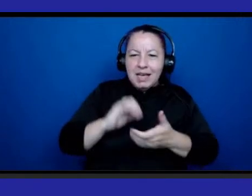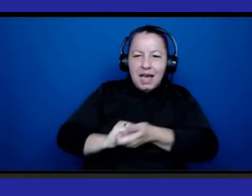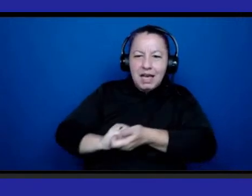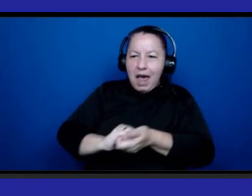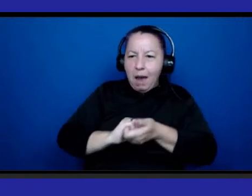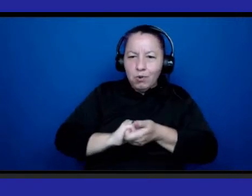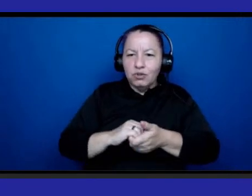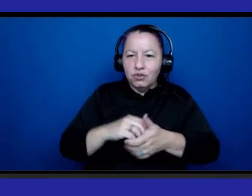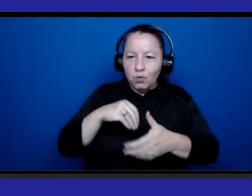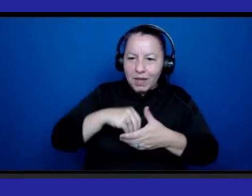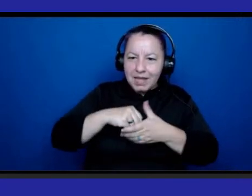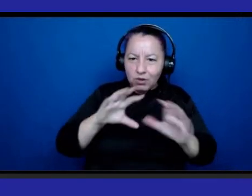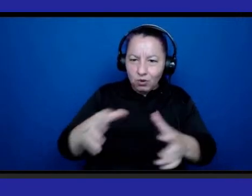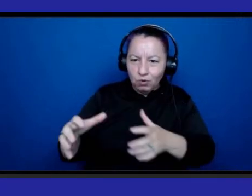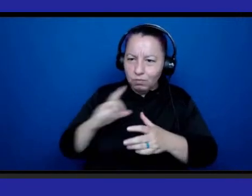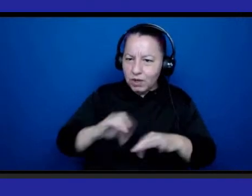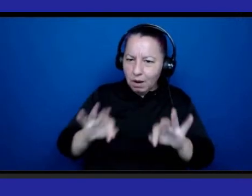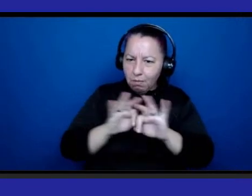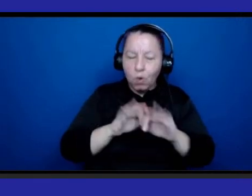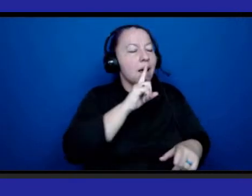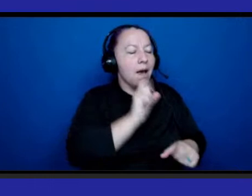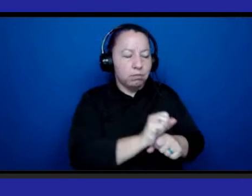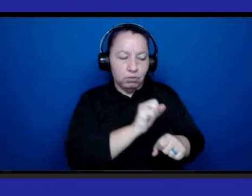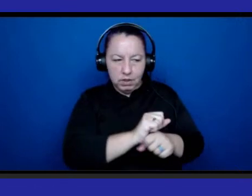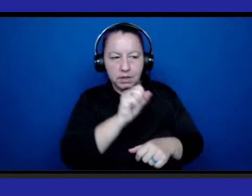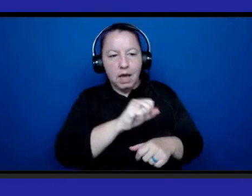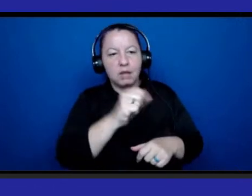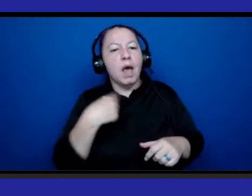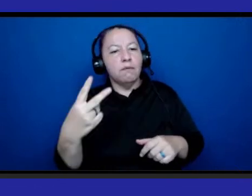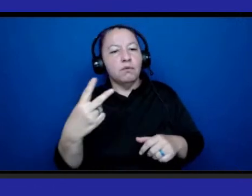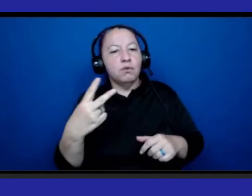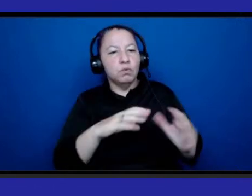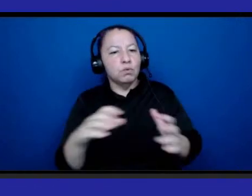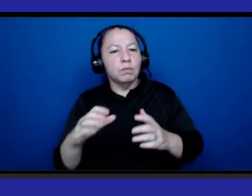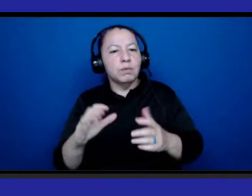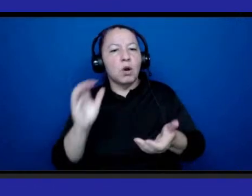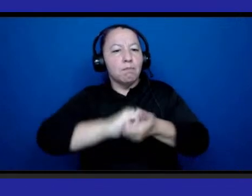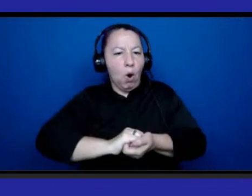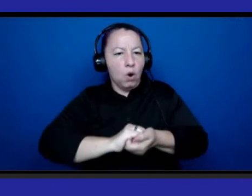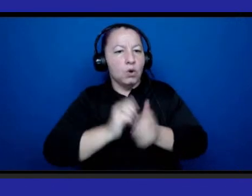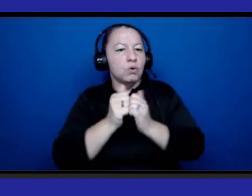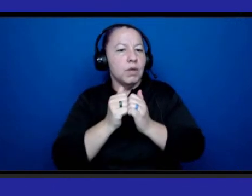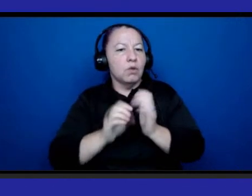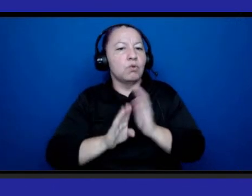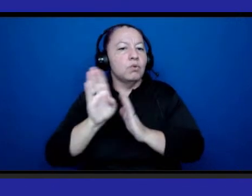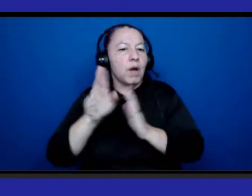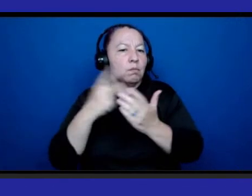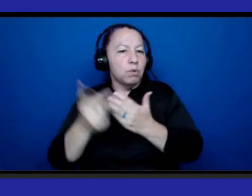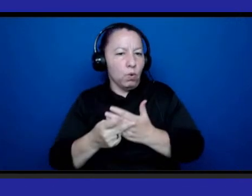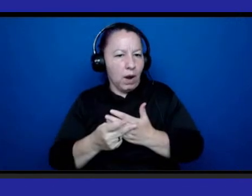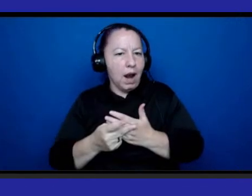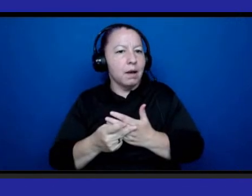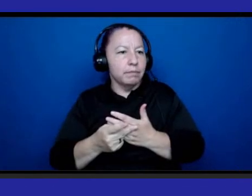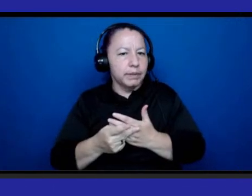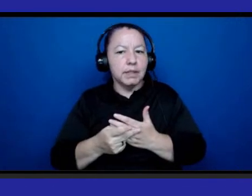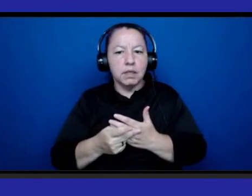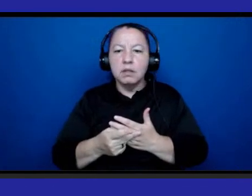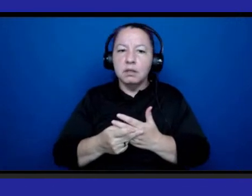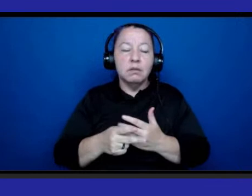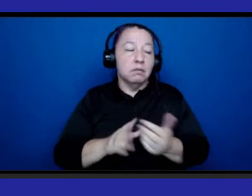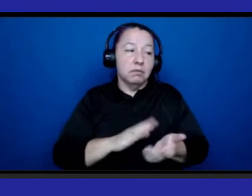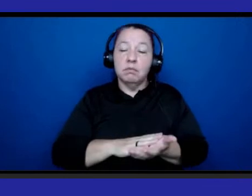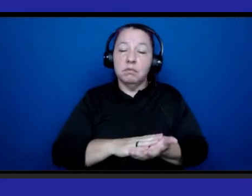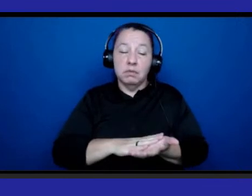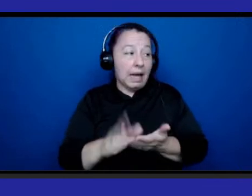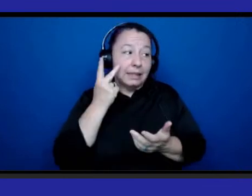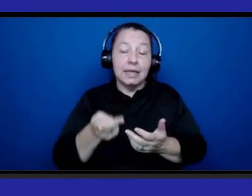really. Absolutely. So we have a couple groups who are actually partnering to develop programs together, which is nice to see. Right.